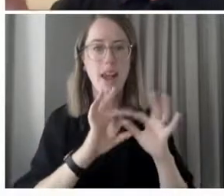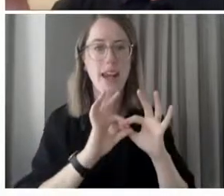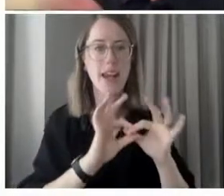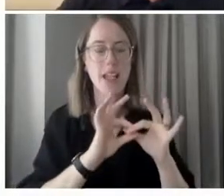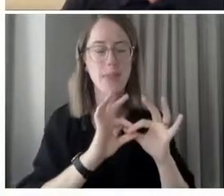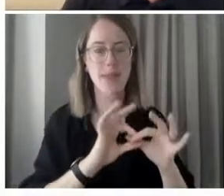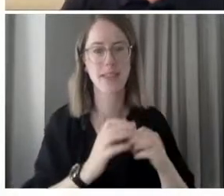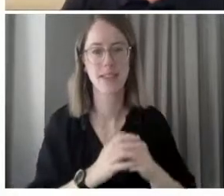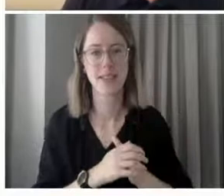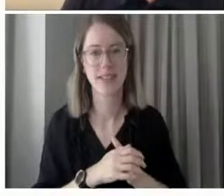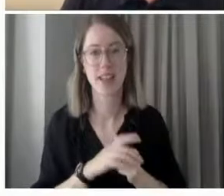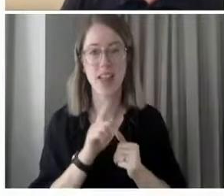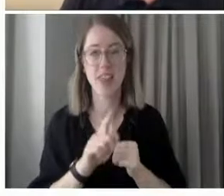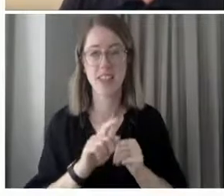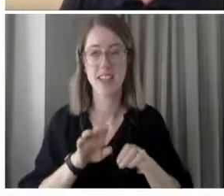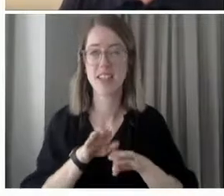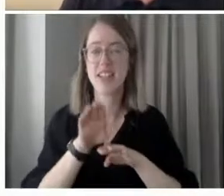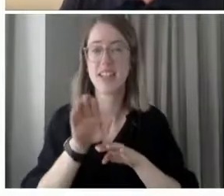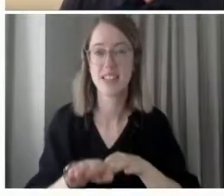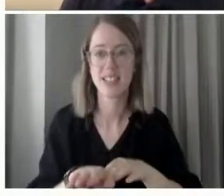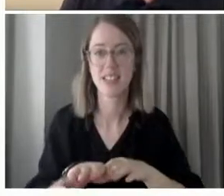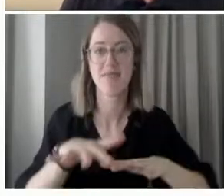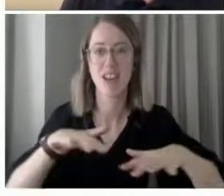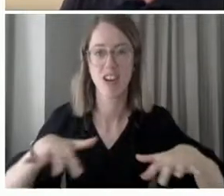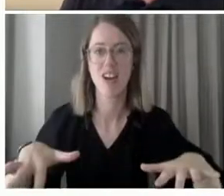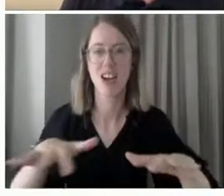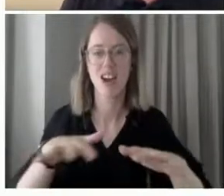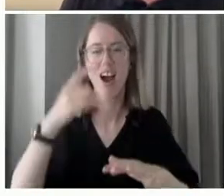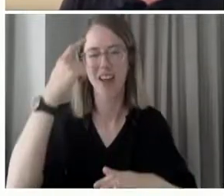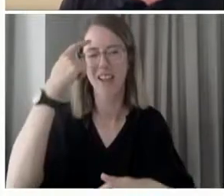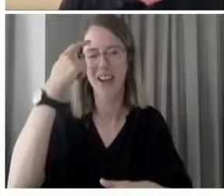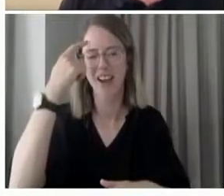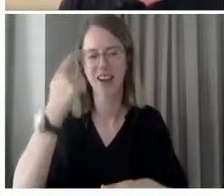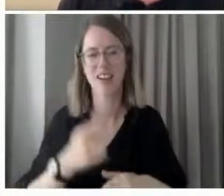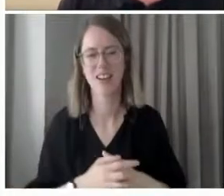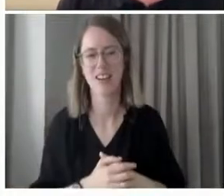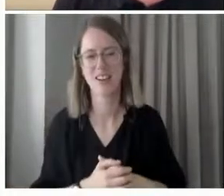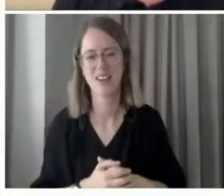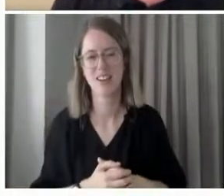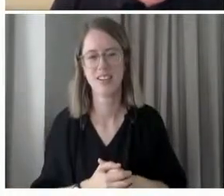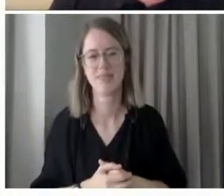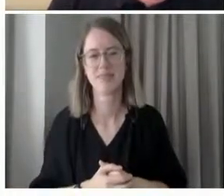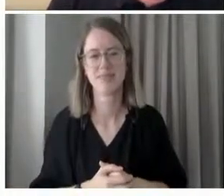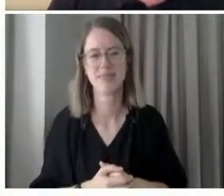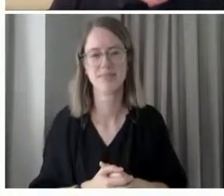So this is the next frontier, I think, of